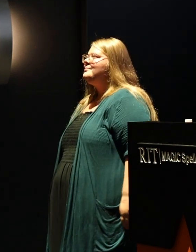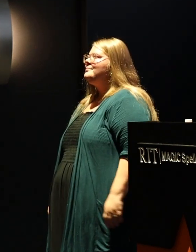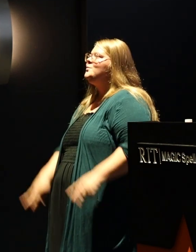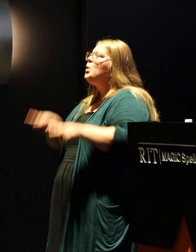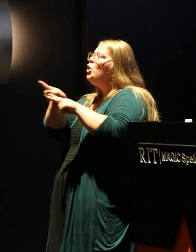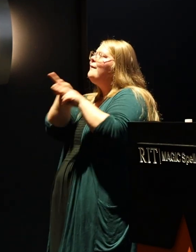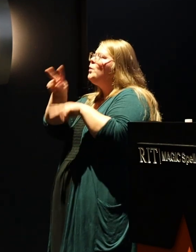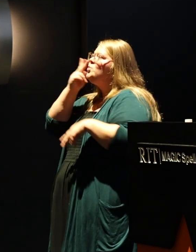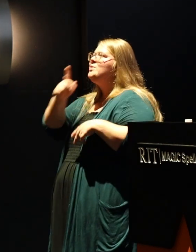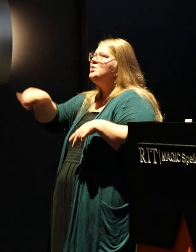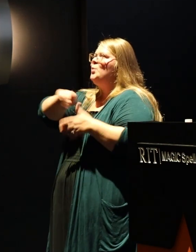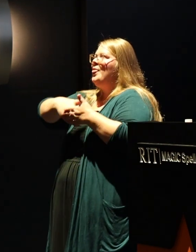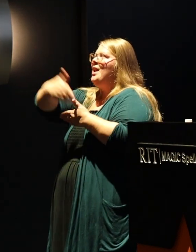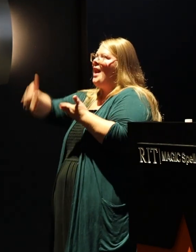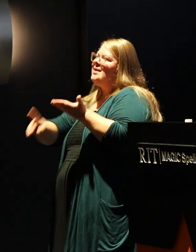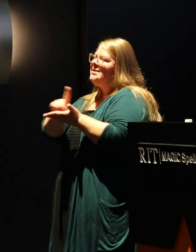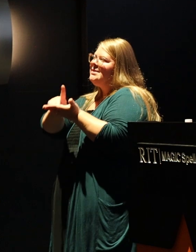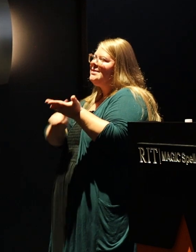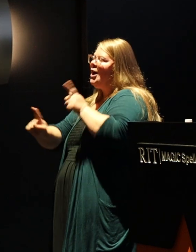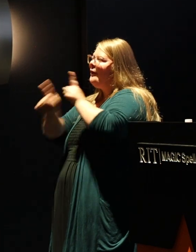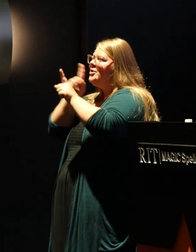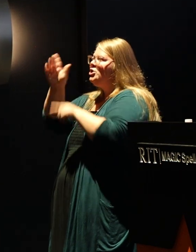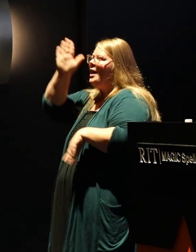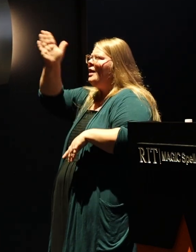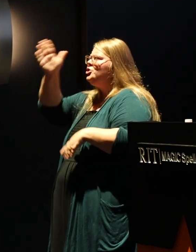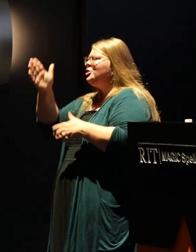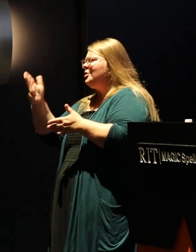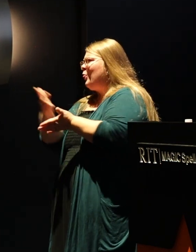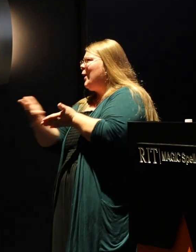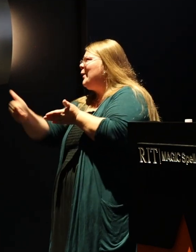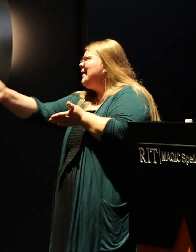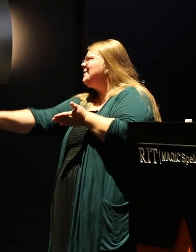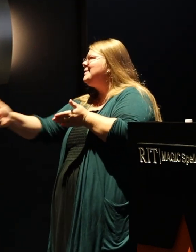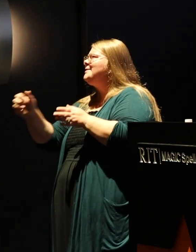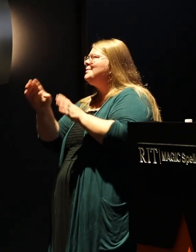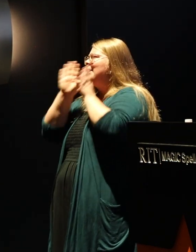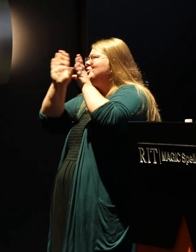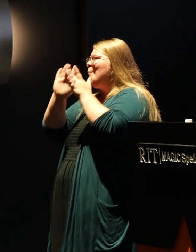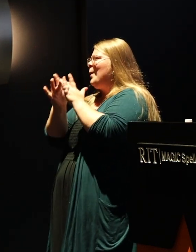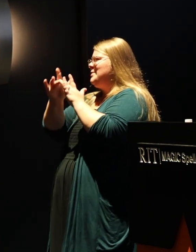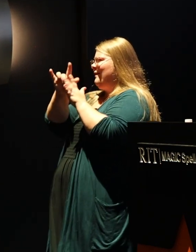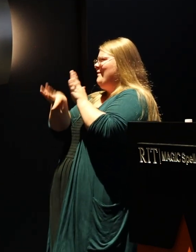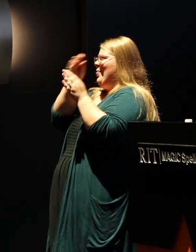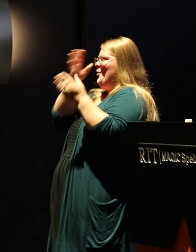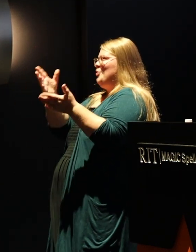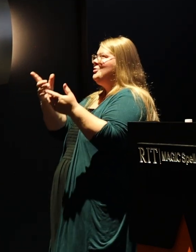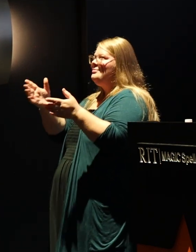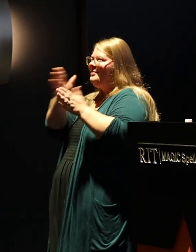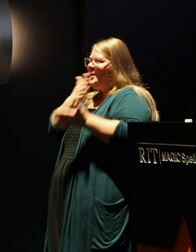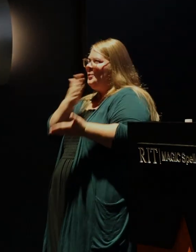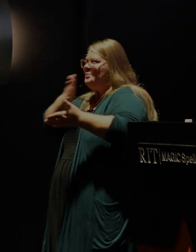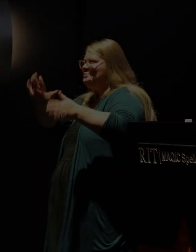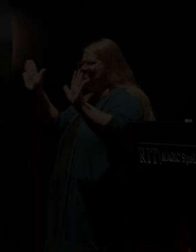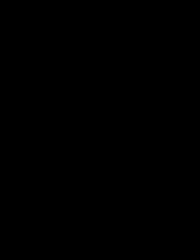look forward to seeing you at our next Design Conversations lecture in about 3 weeks. Check out the website for info. Thanks, everyone.